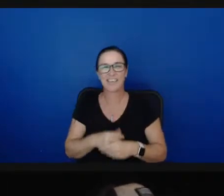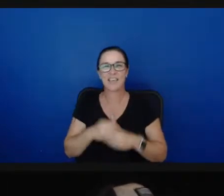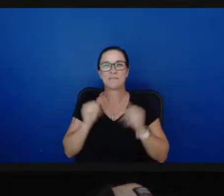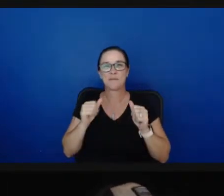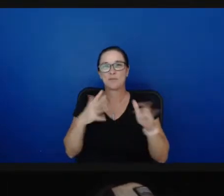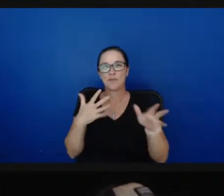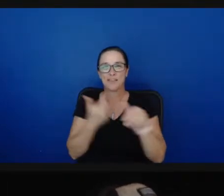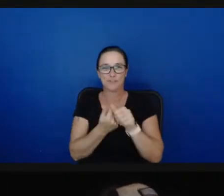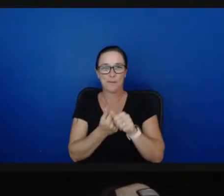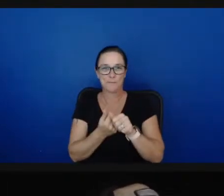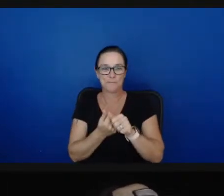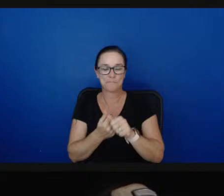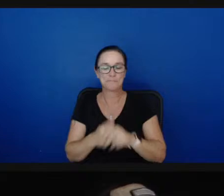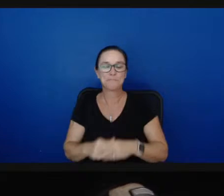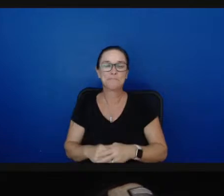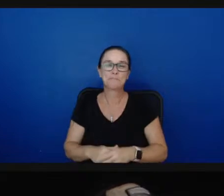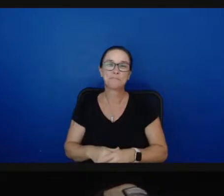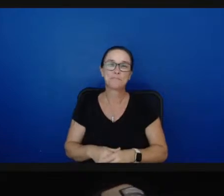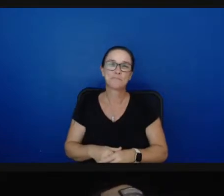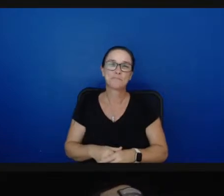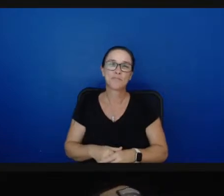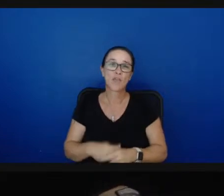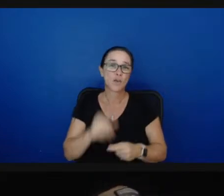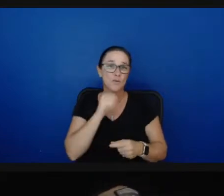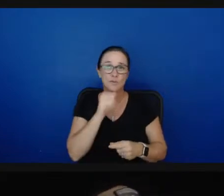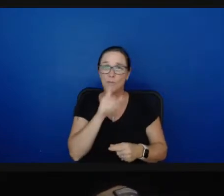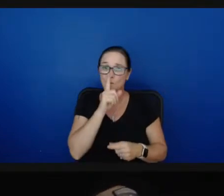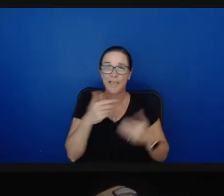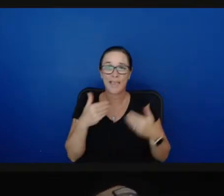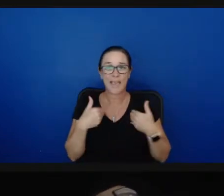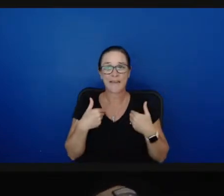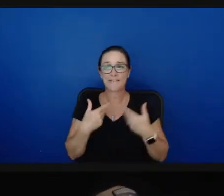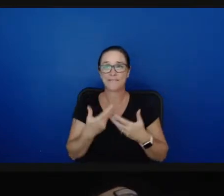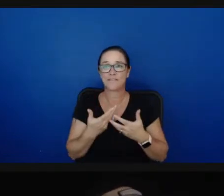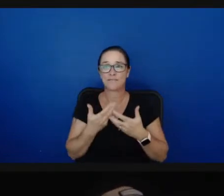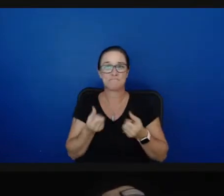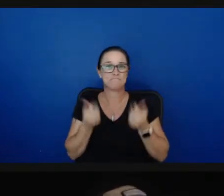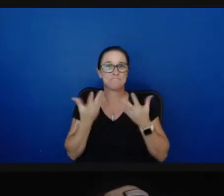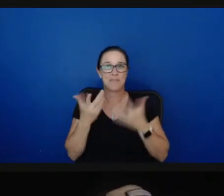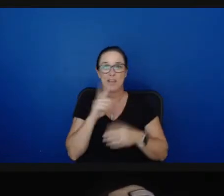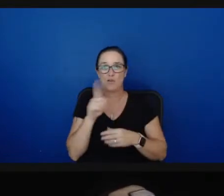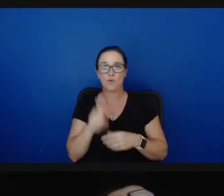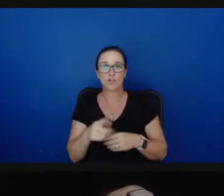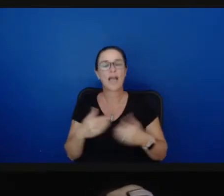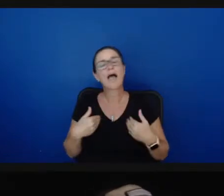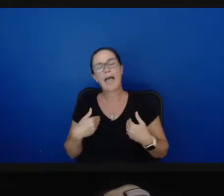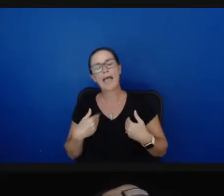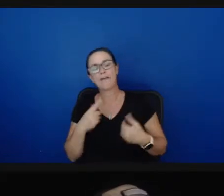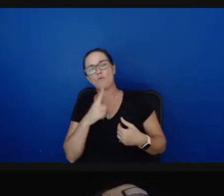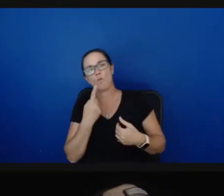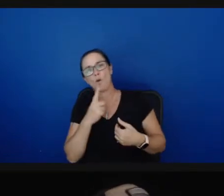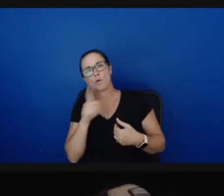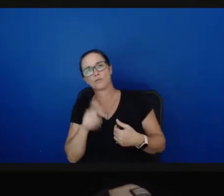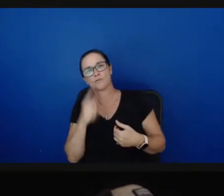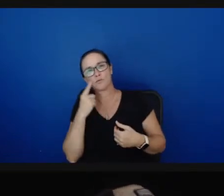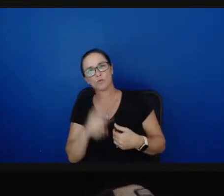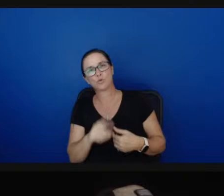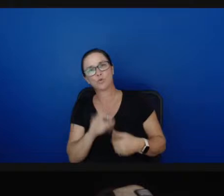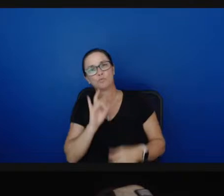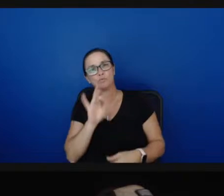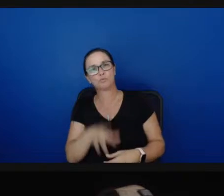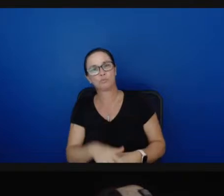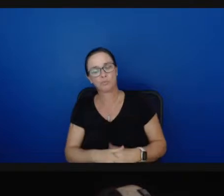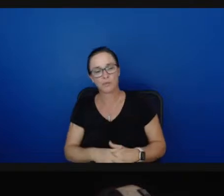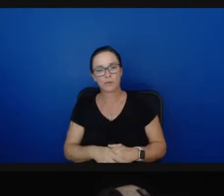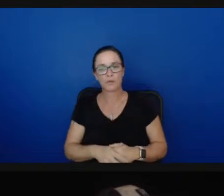on that kind of stuff. But yeah, we don't really have that much in the way of questions. I did have one question for you. We'll throw it out there.